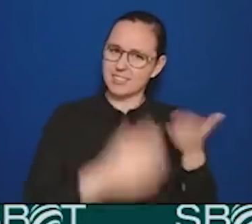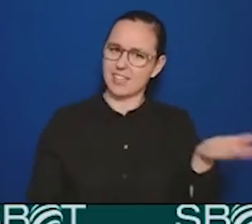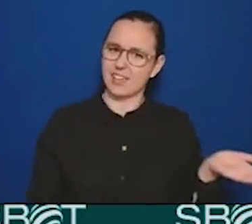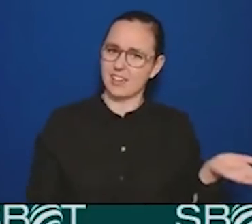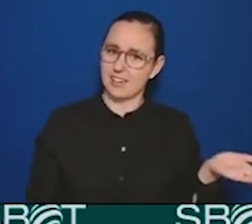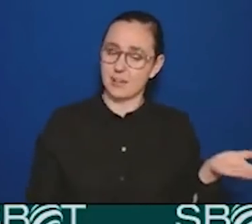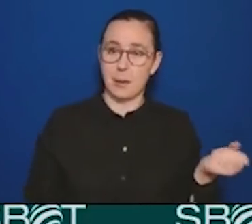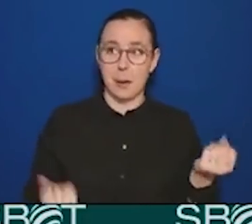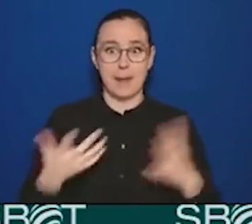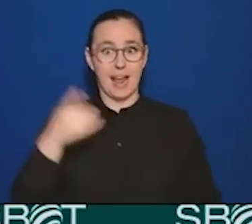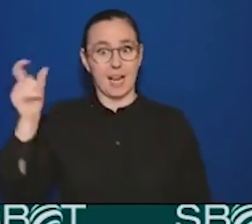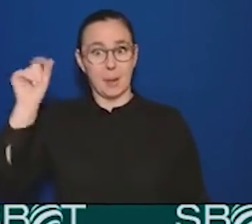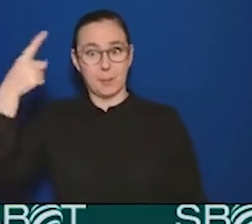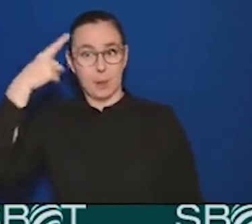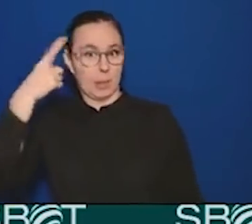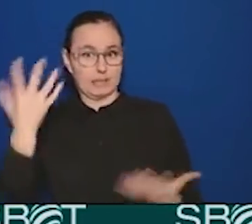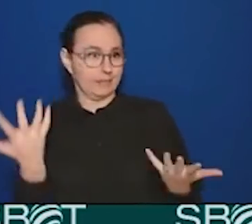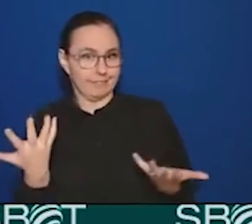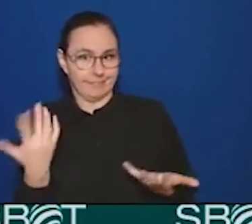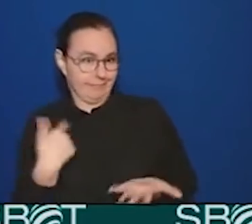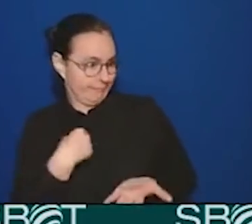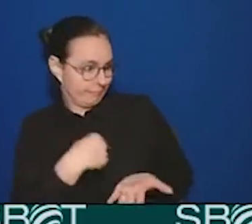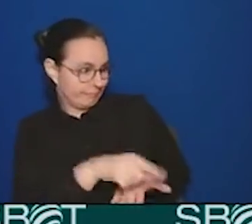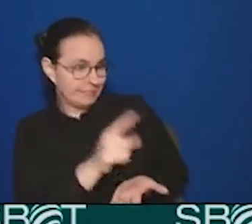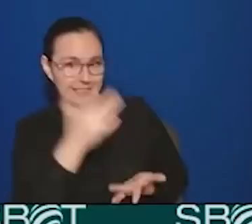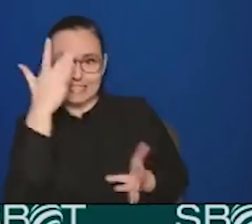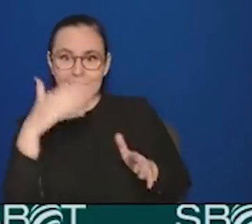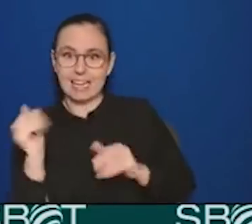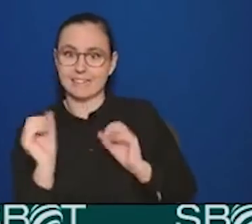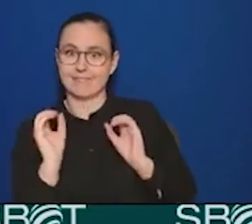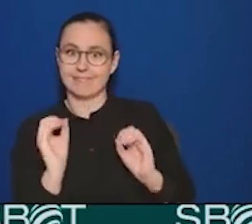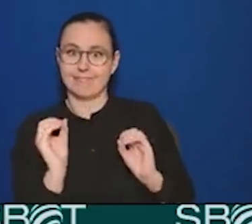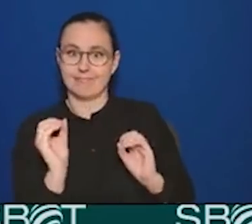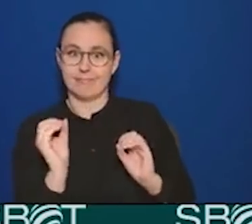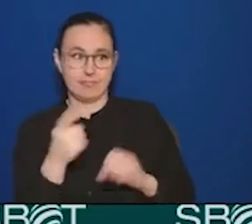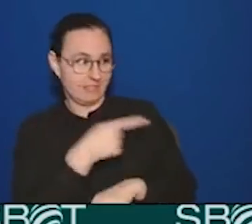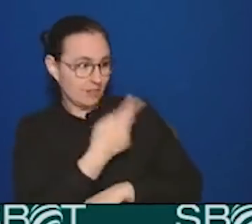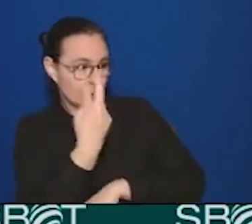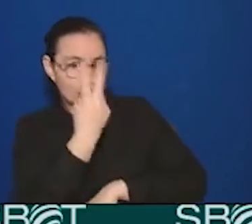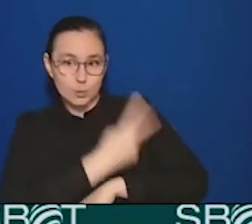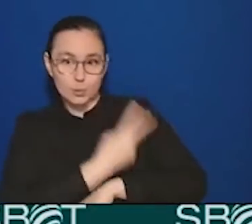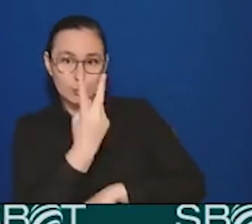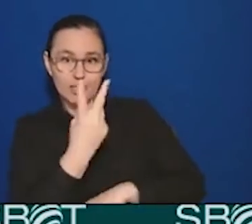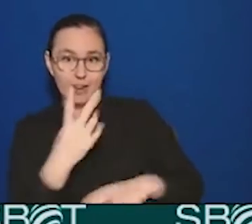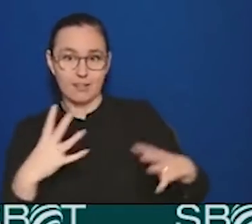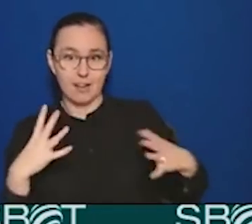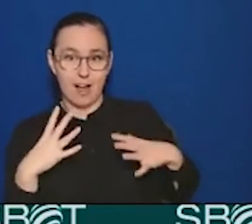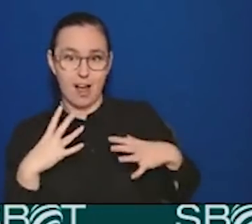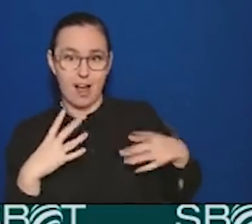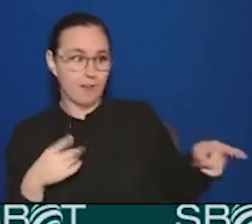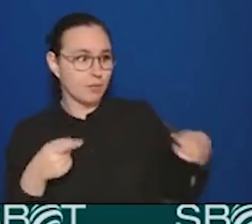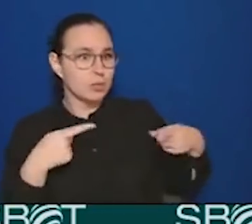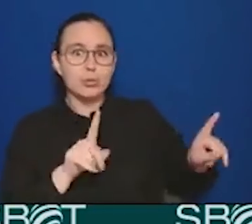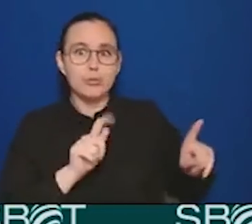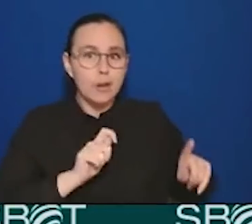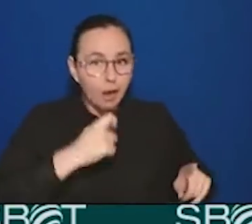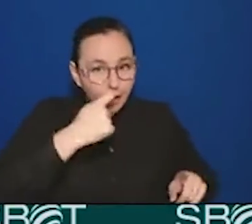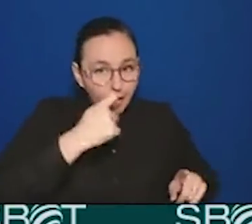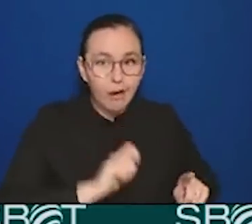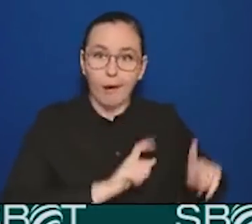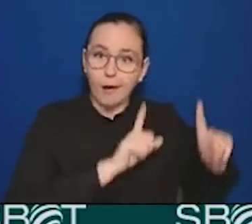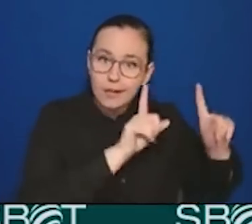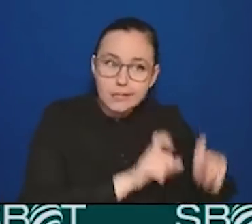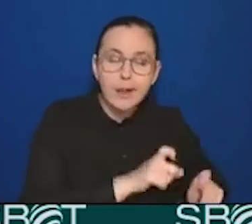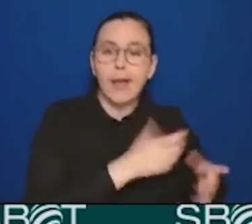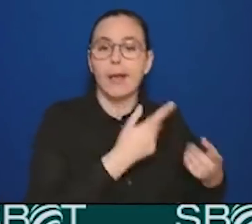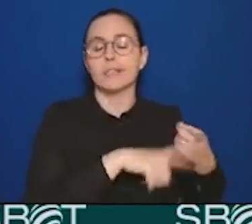leave. If they take a couple of days off to get a test and isolate while awaiting the result, they could be docked